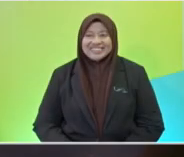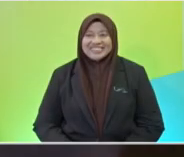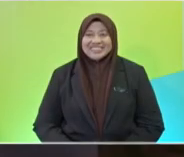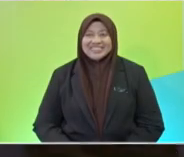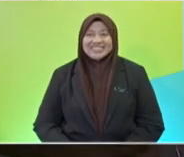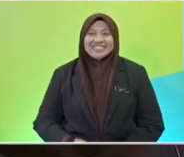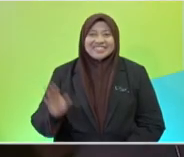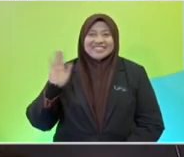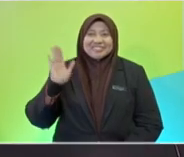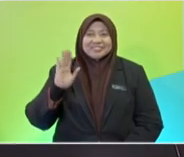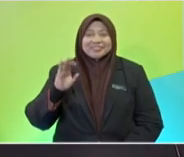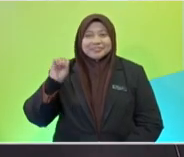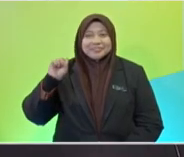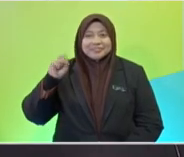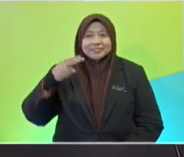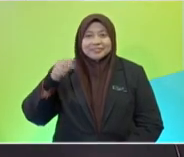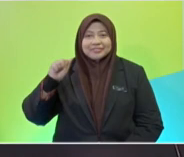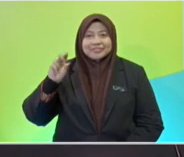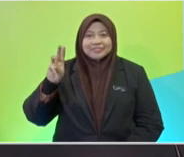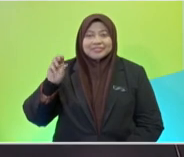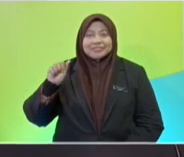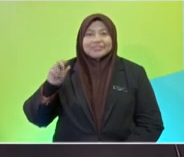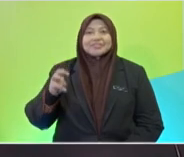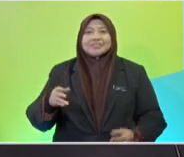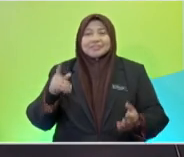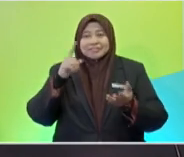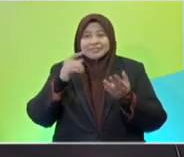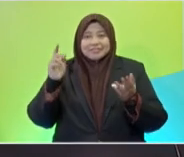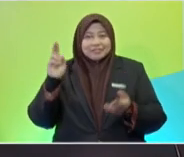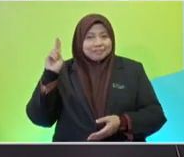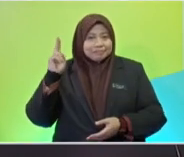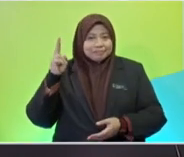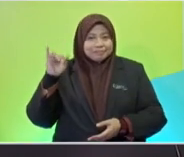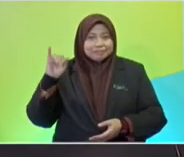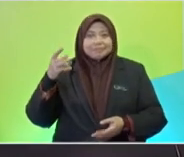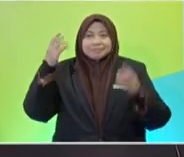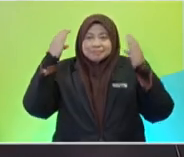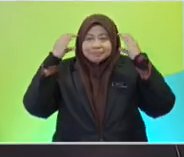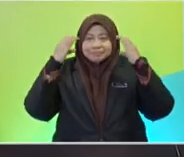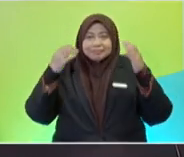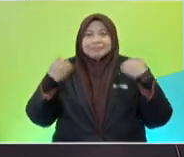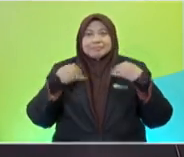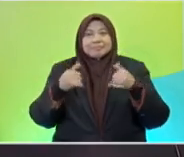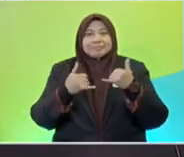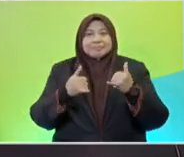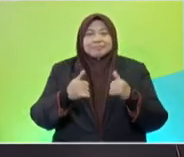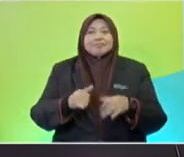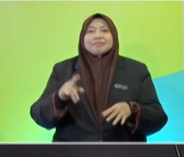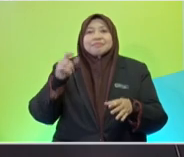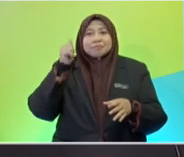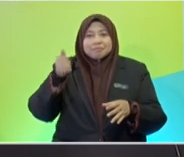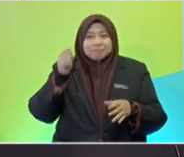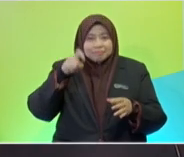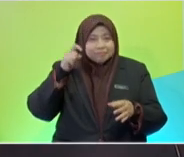Hey Sean, what are you doing? Hey Teacher Nina, I have a game for you. A game? Yes, you have to guess what animal is this. Oh, I like